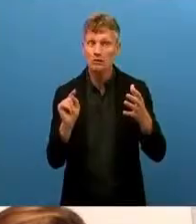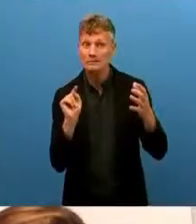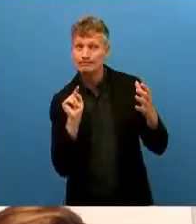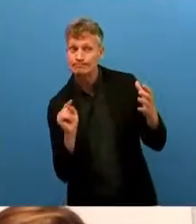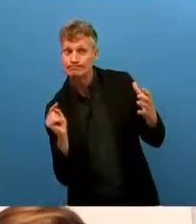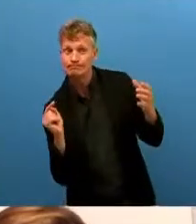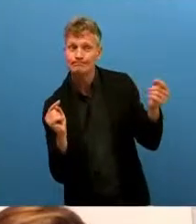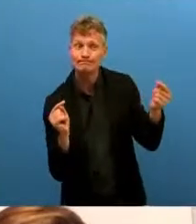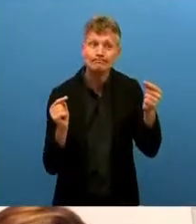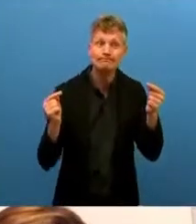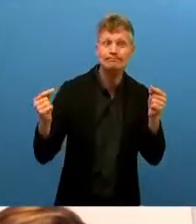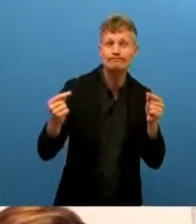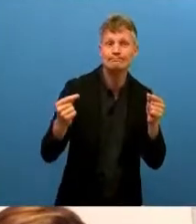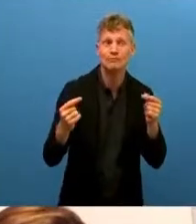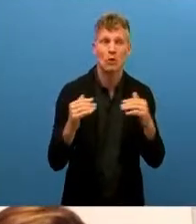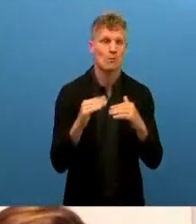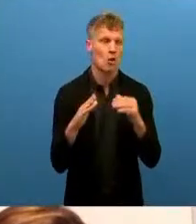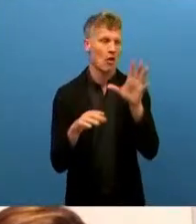especially in Africa,